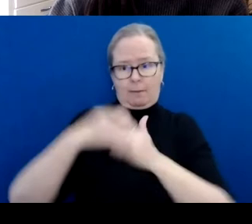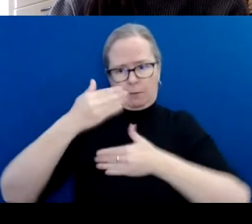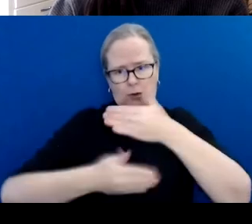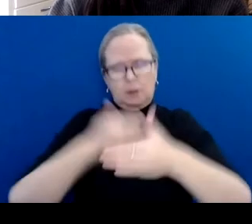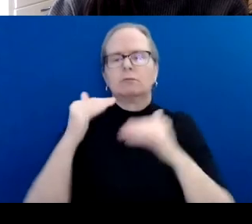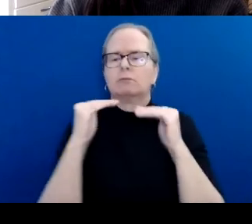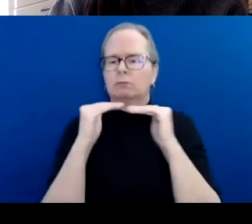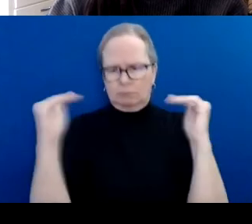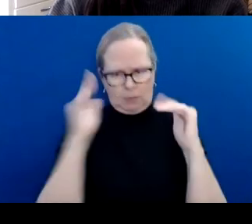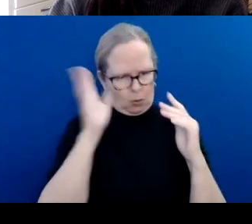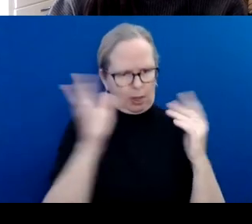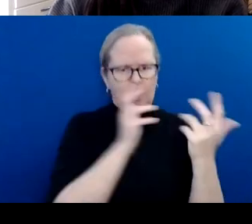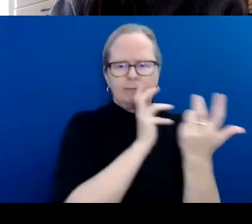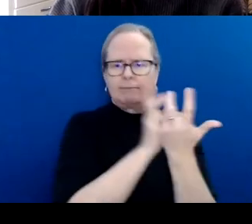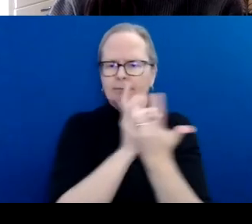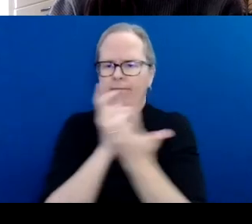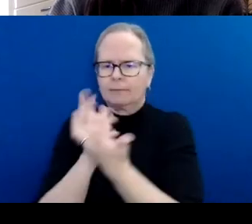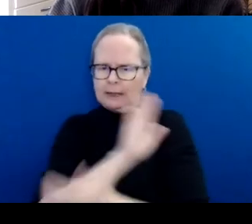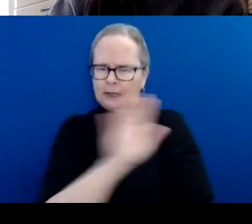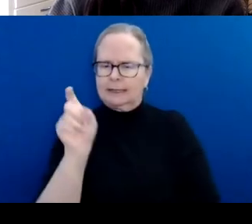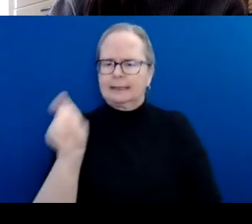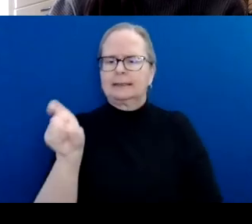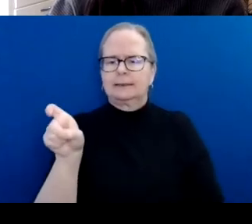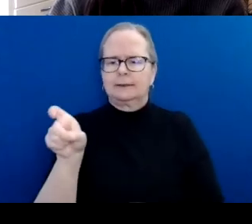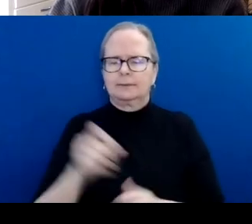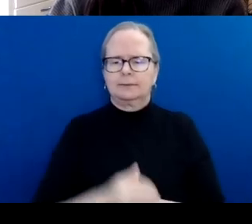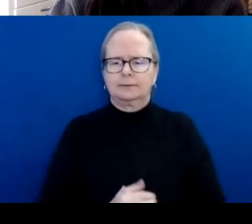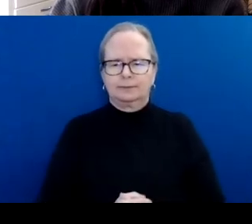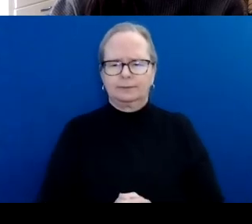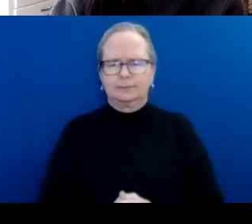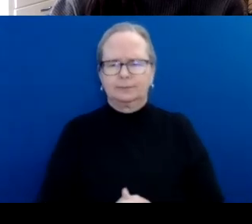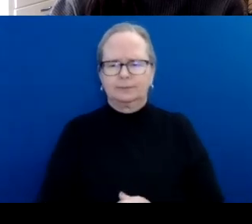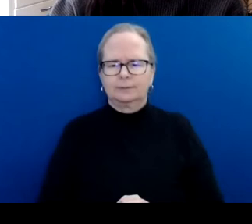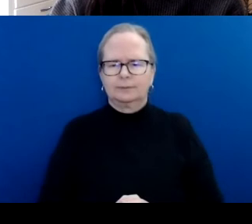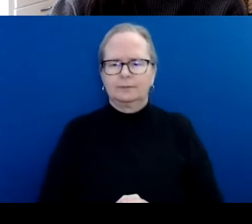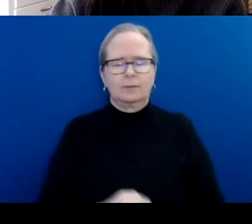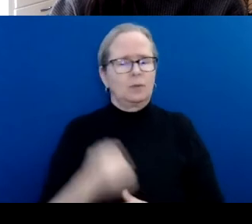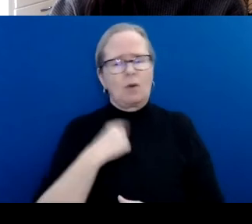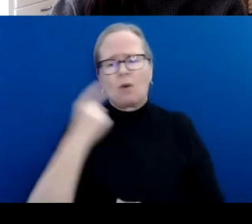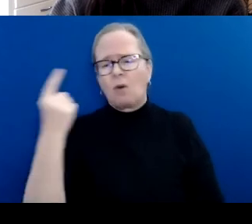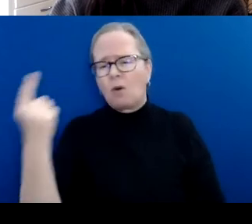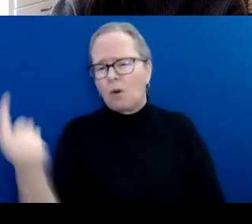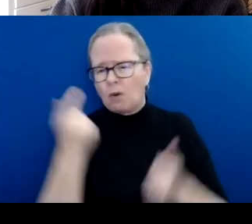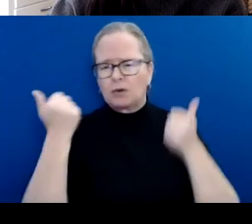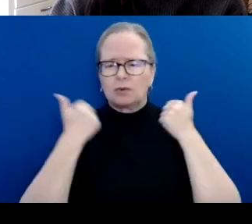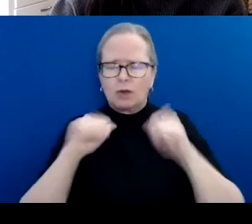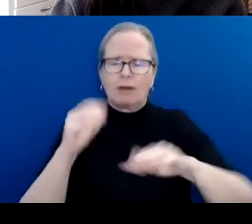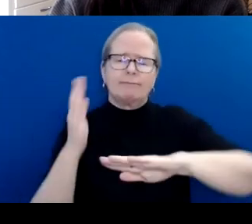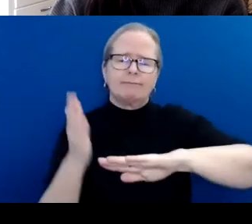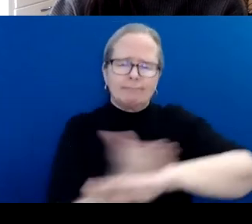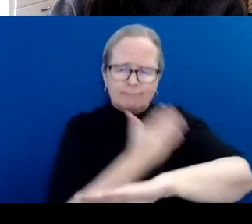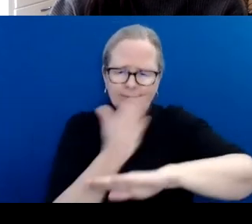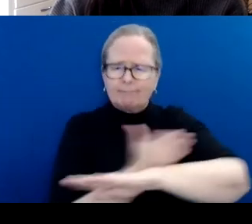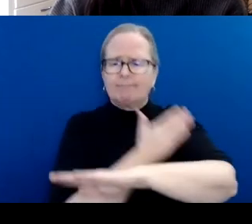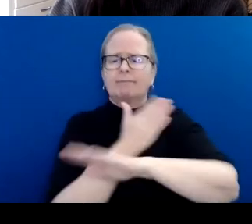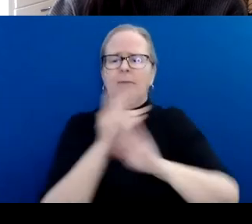While we have been continuing to expand and improve our processes and policies around equity, accessibility, and